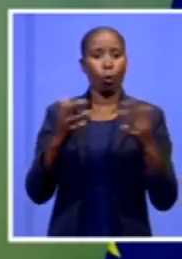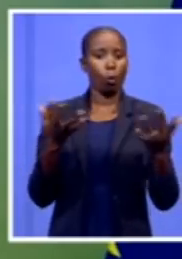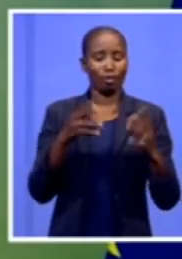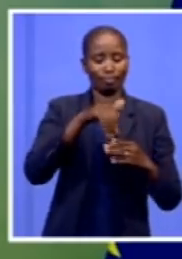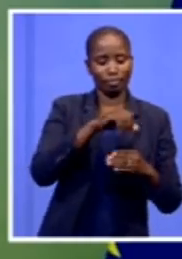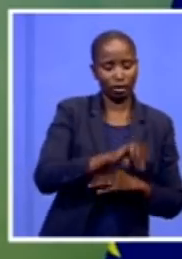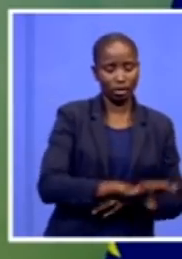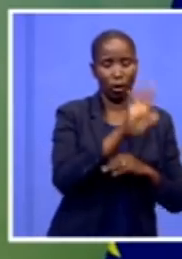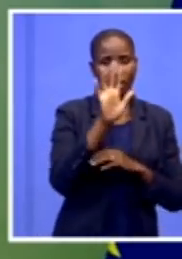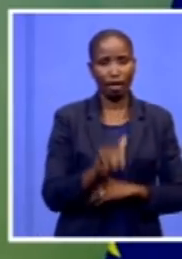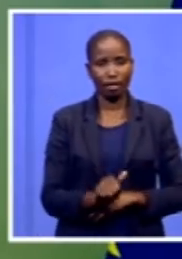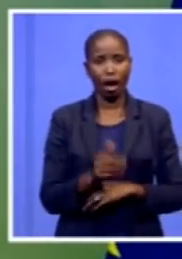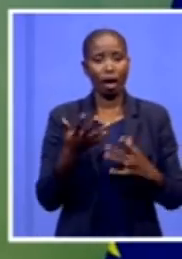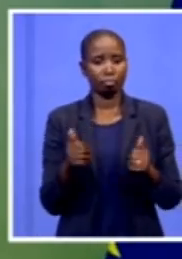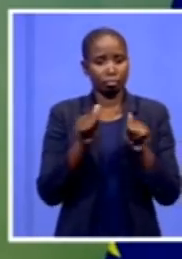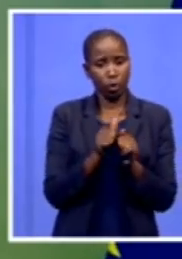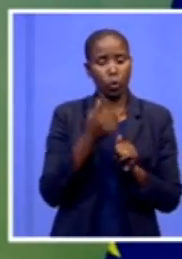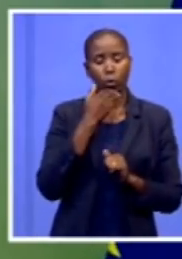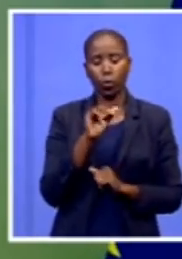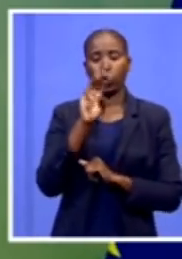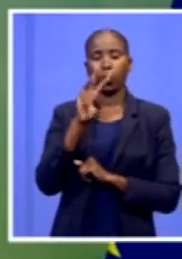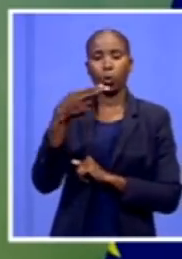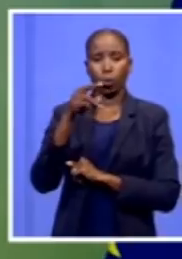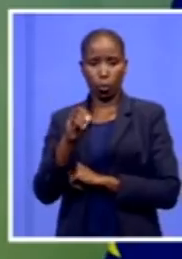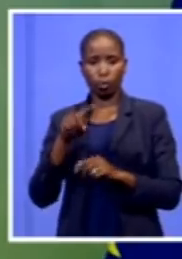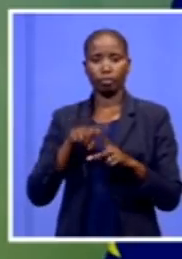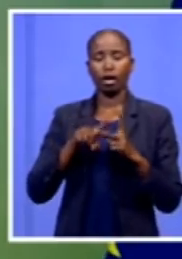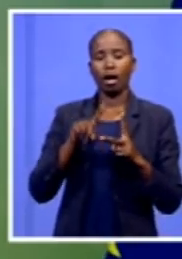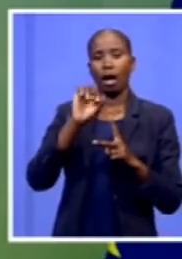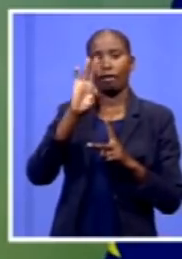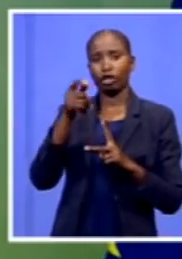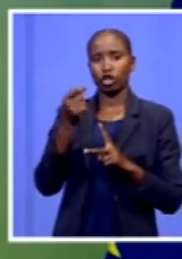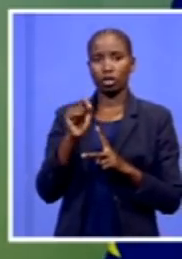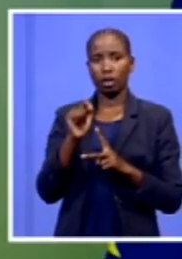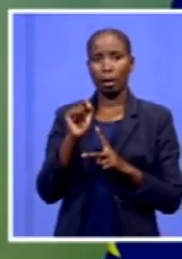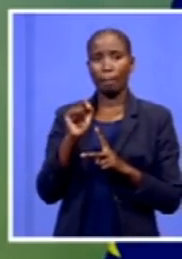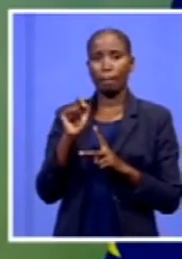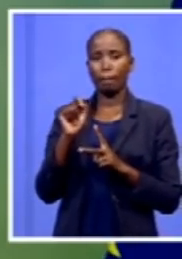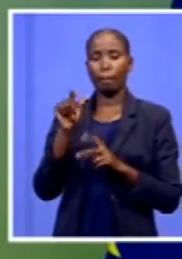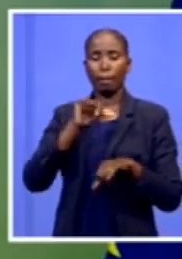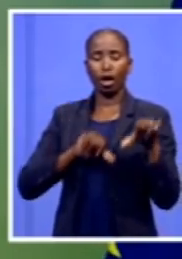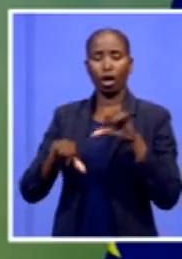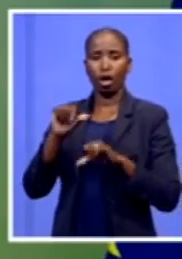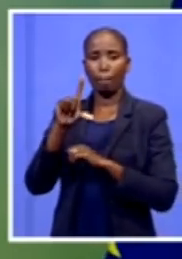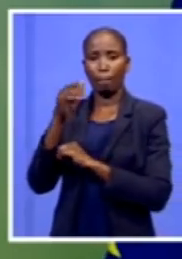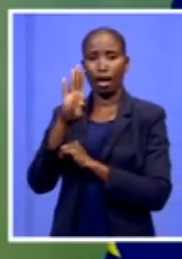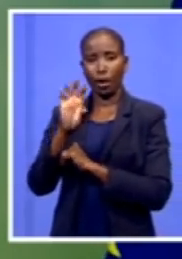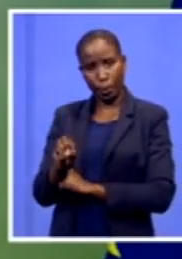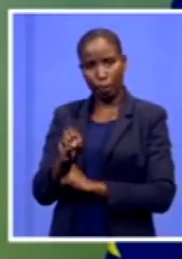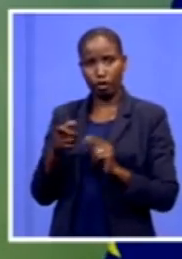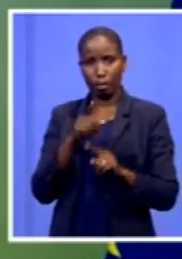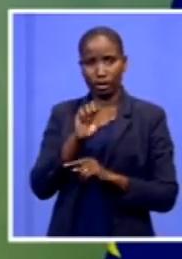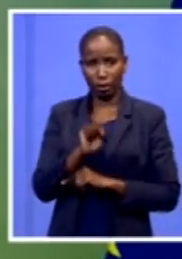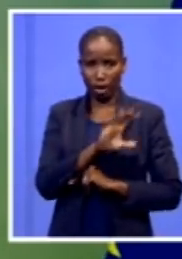WHO, Afrigen Biologics, the Biologicals and Vaccines Institute of South Africa, or BioVac, the